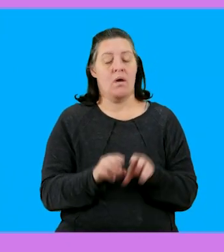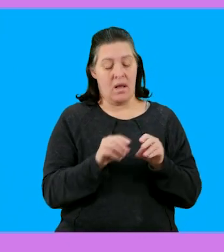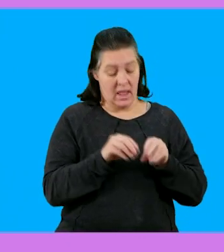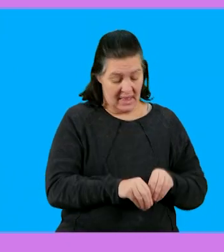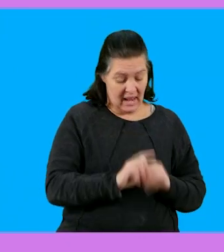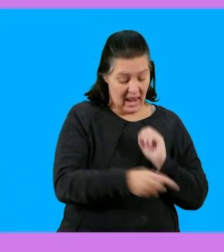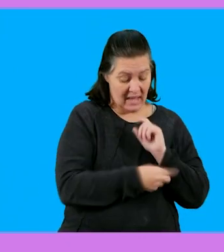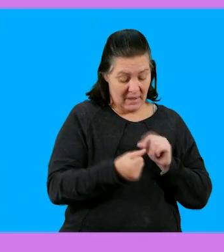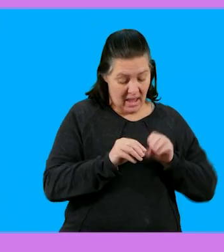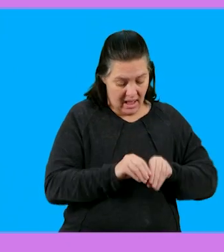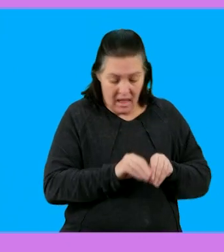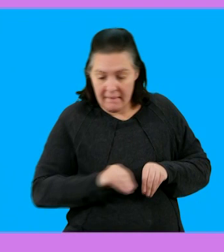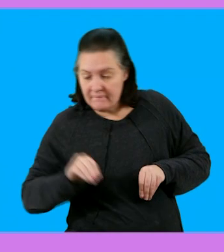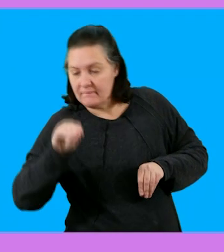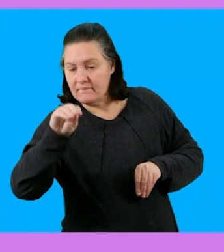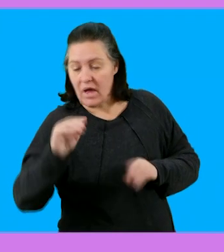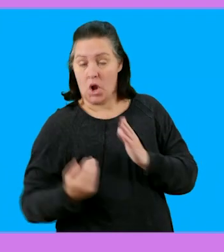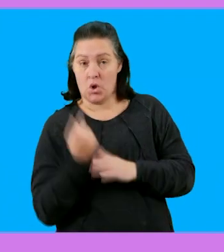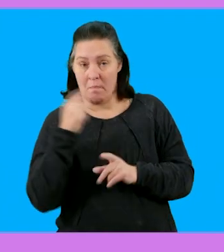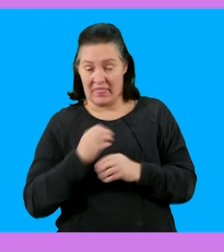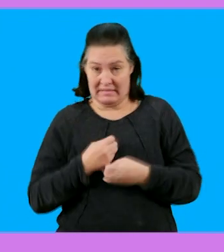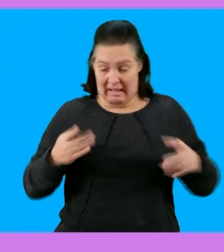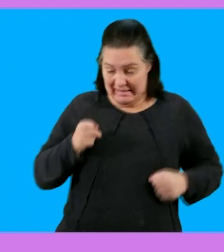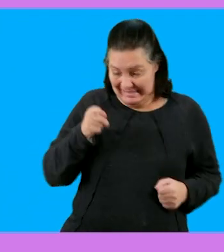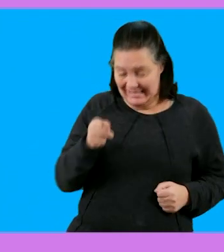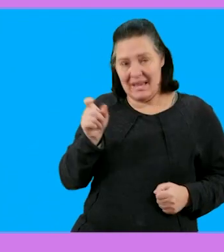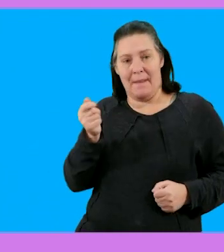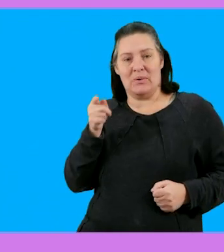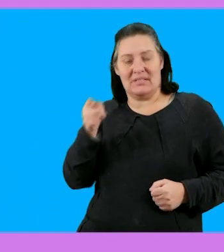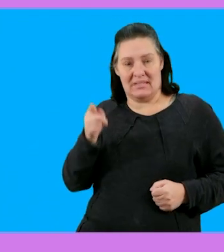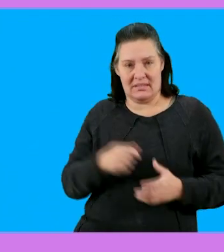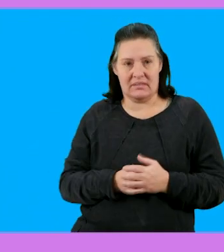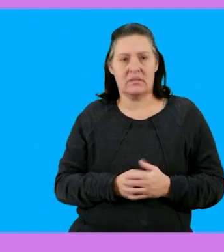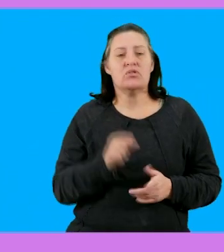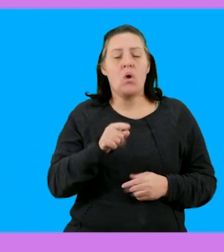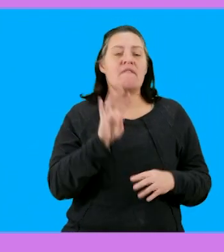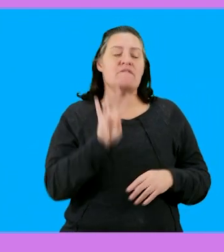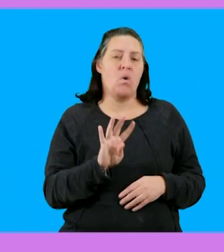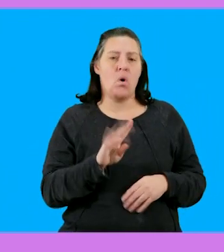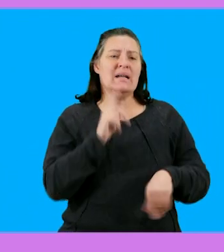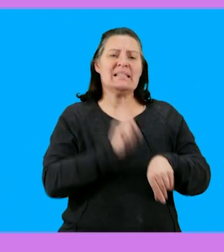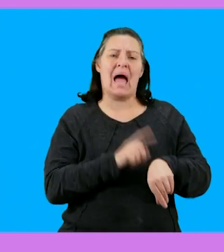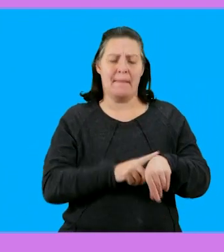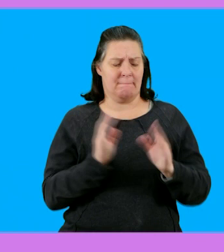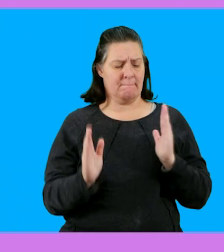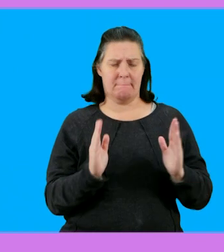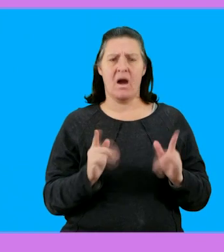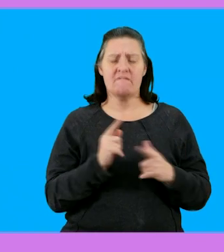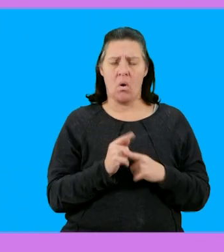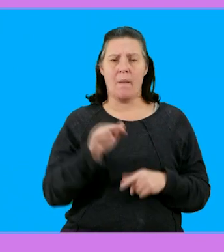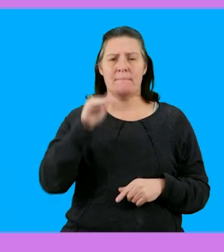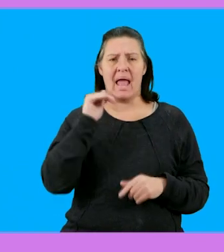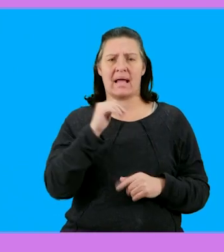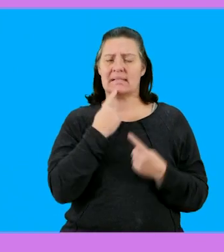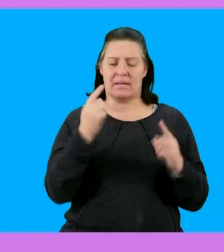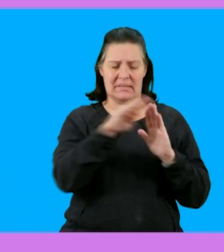beginning of the new month. Okay, question number 4. What is the time period for this bank statement? Now we can